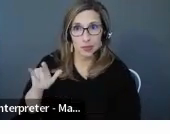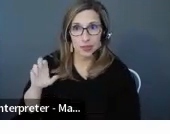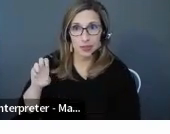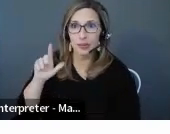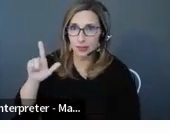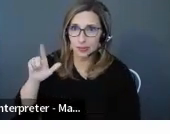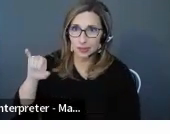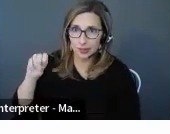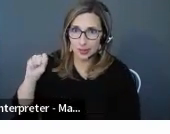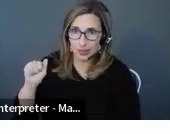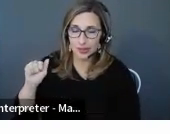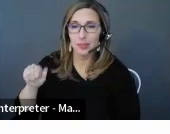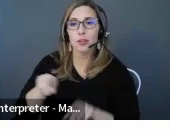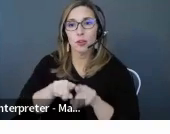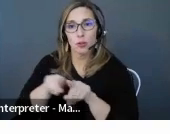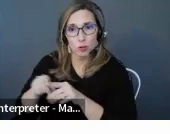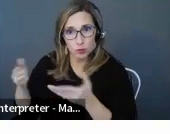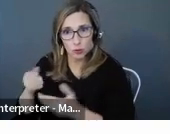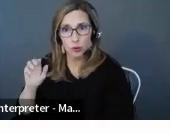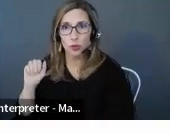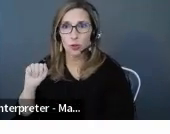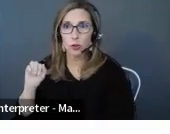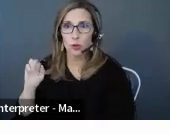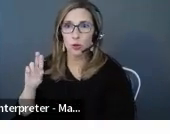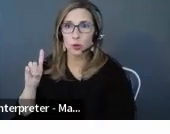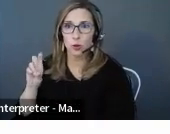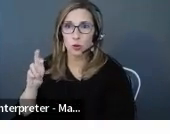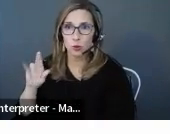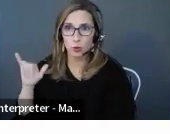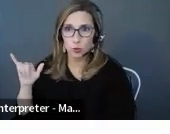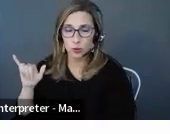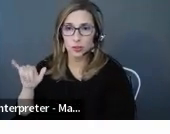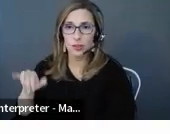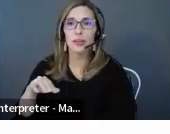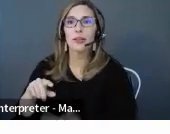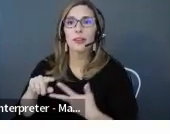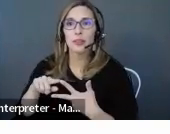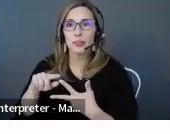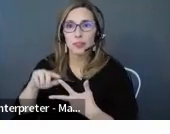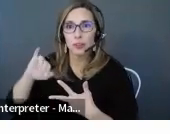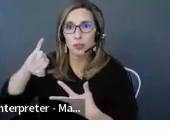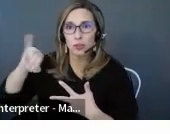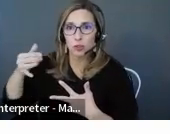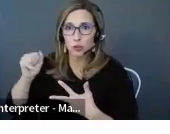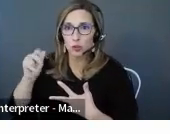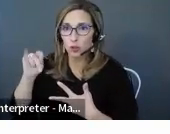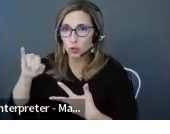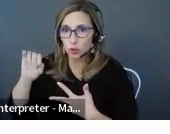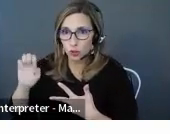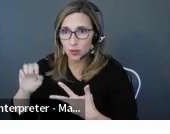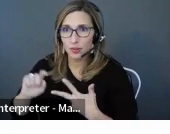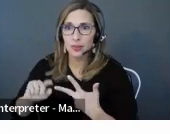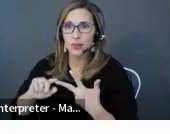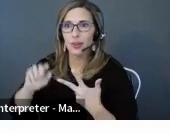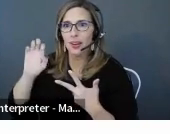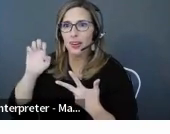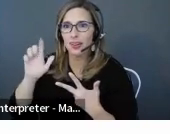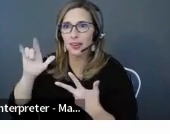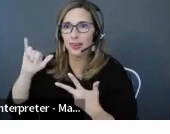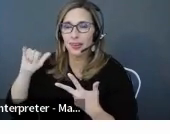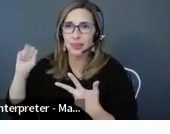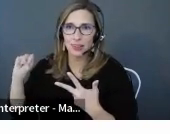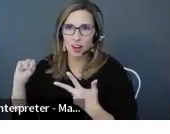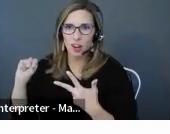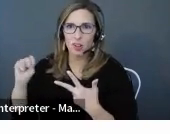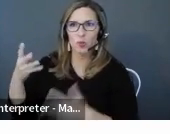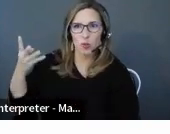today is Audrey Davis and Jackie Merriweather and Eliane Sorensen. So